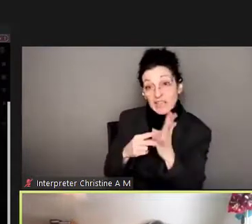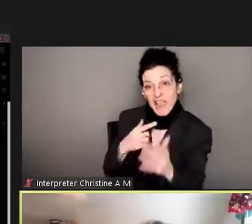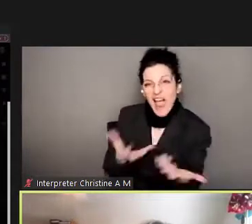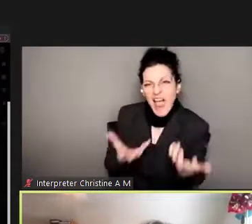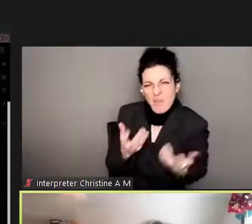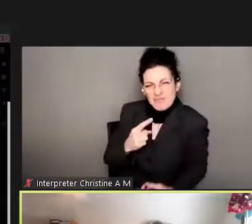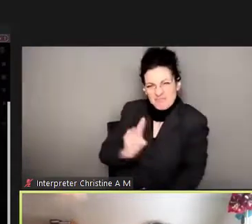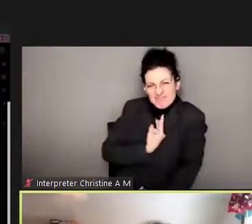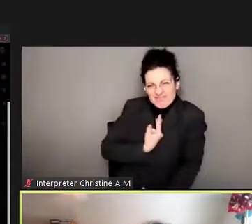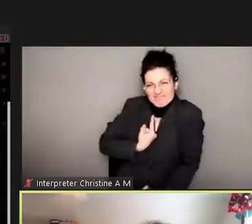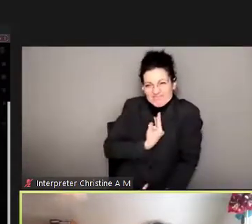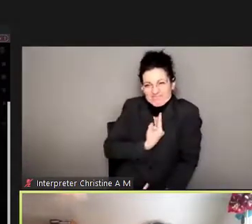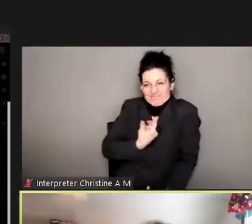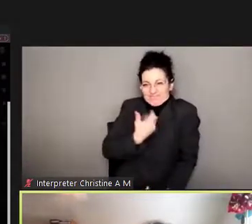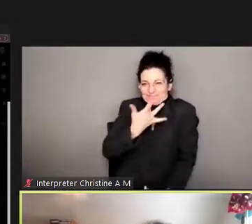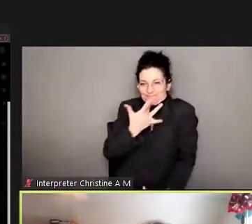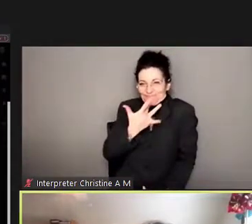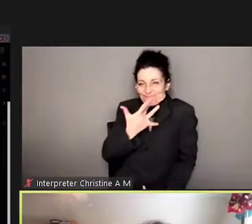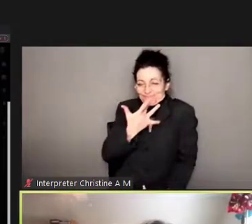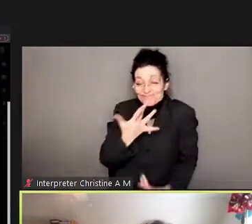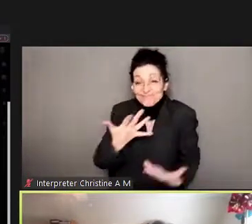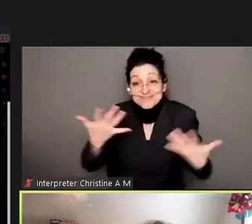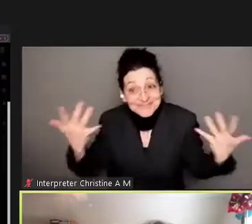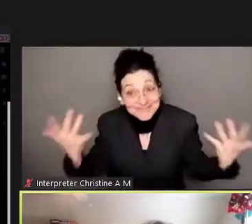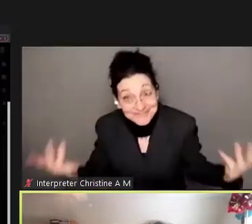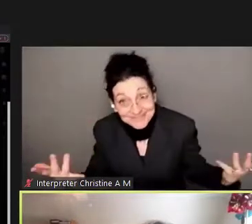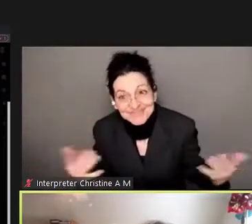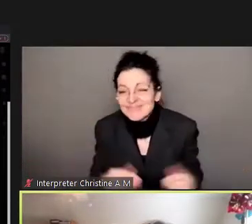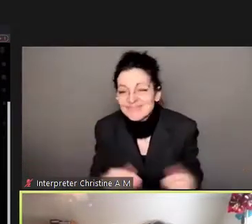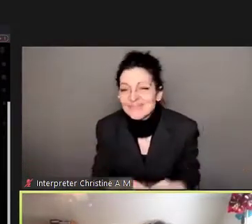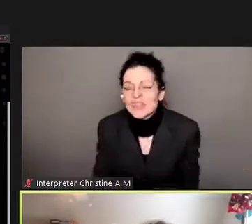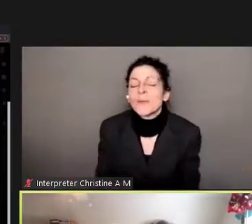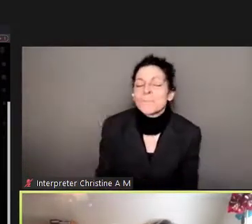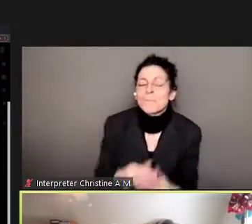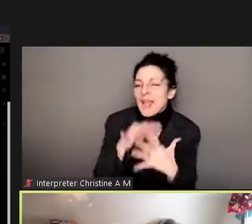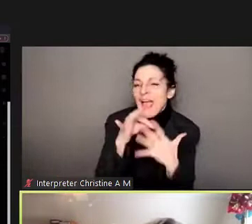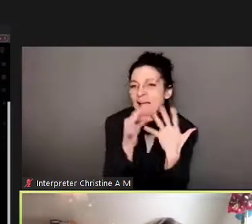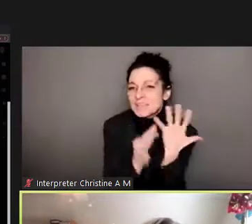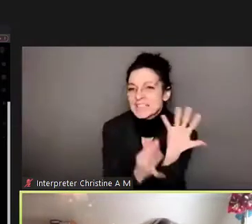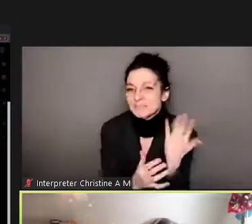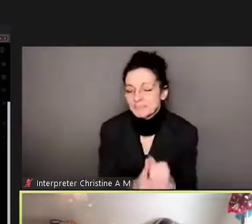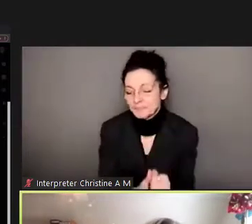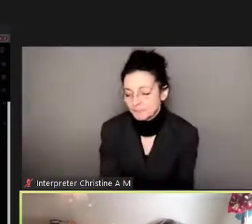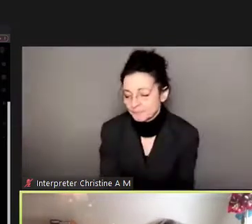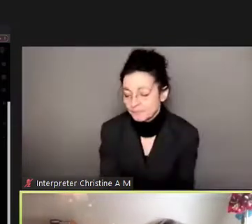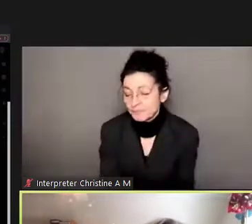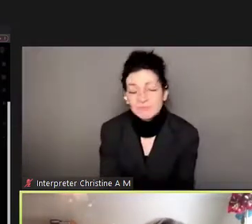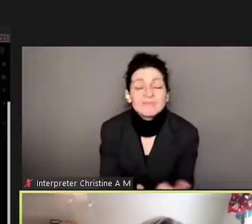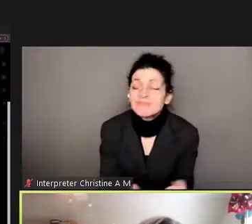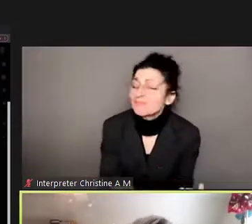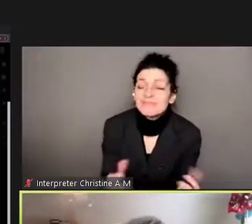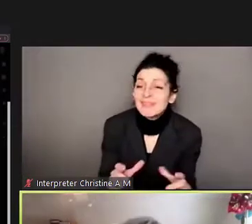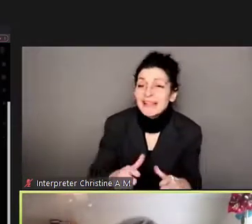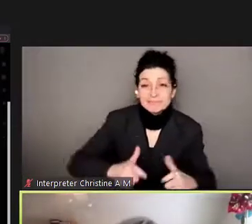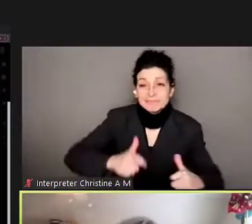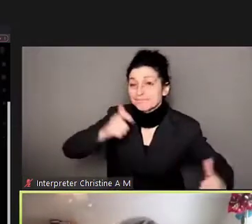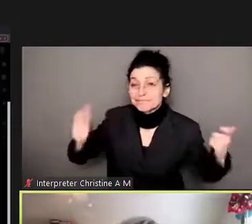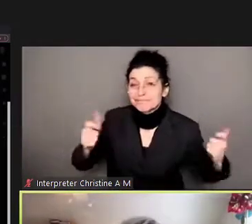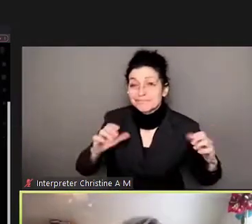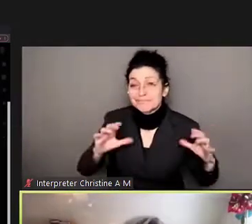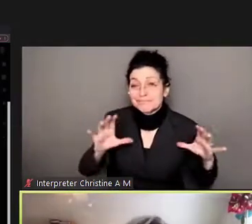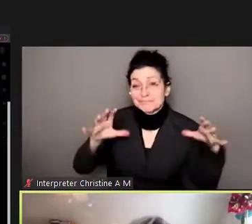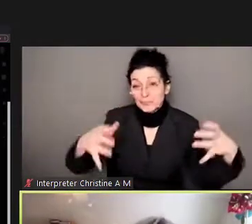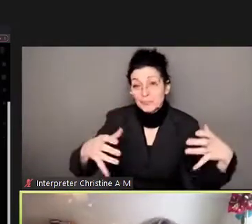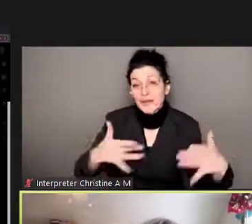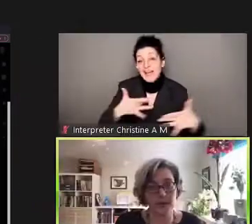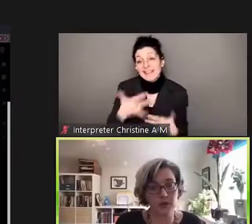In a large group like this, in a virtual format, I'm more likely to just say, would you like to be in a breakout group